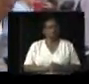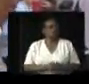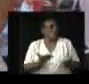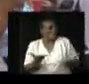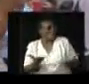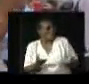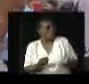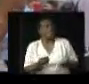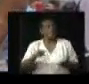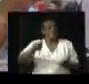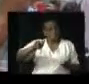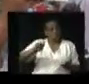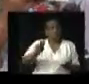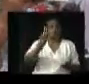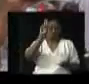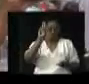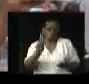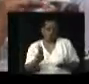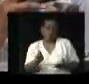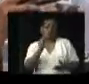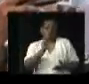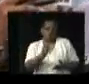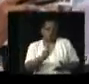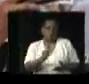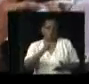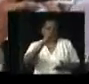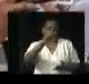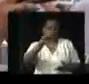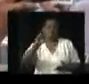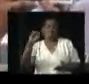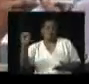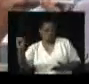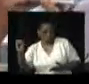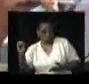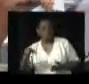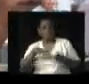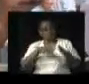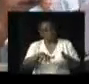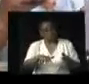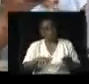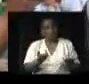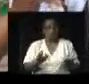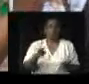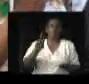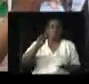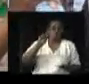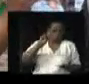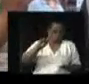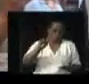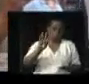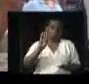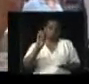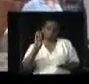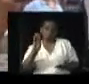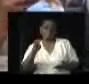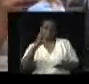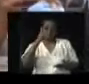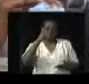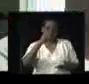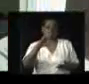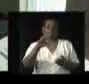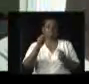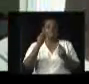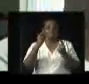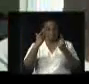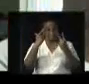and Environment, Michael Miskin, and representatives of the business community were also present at